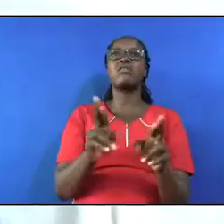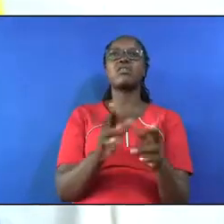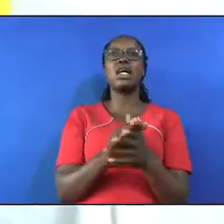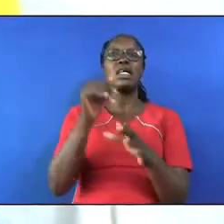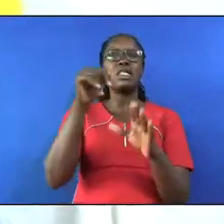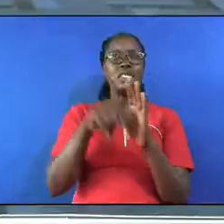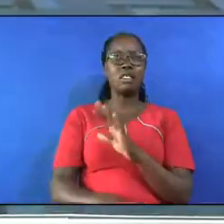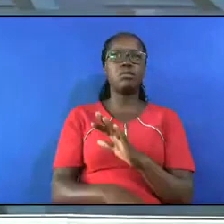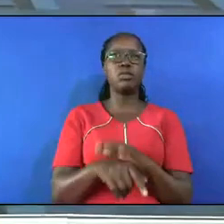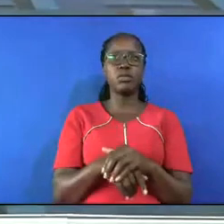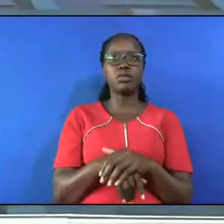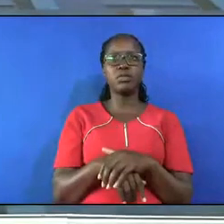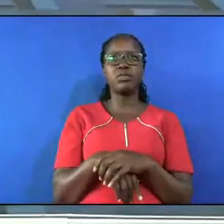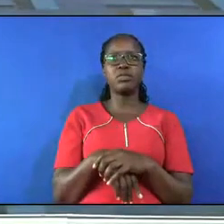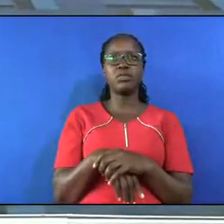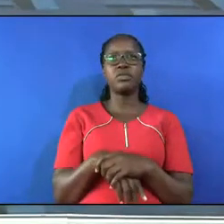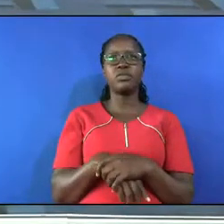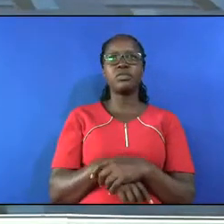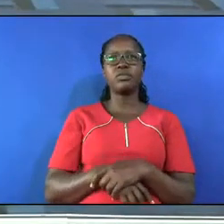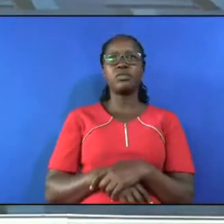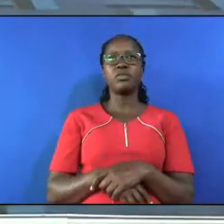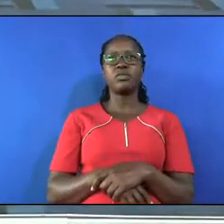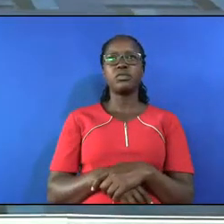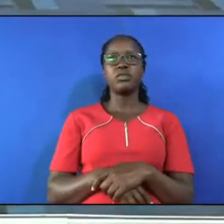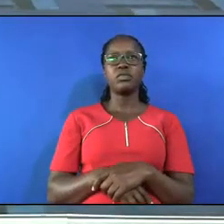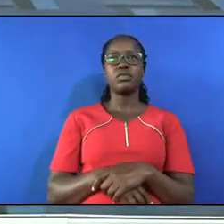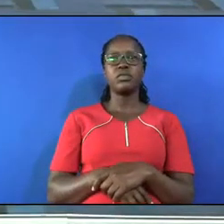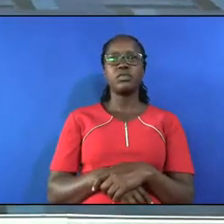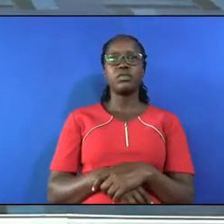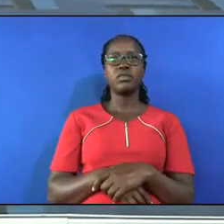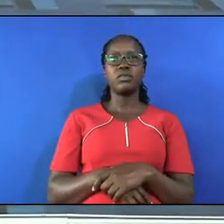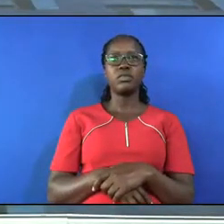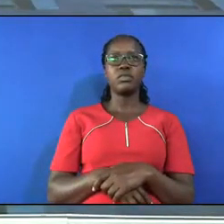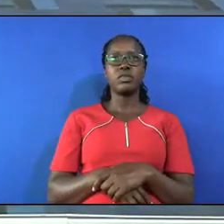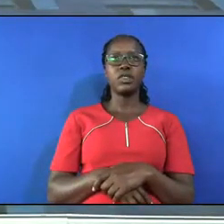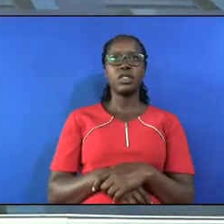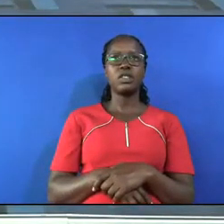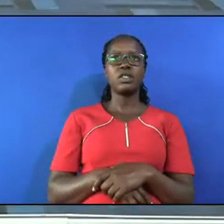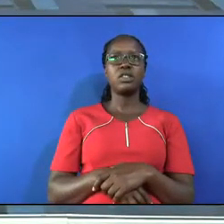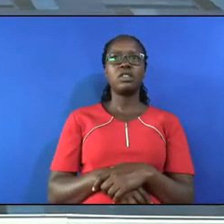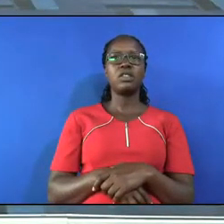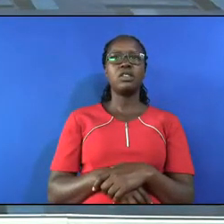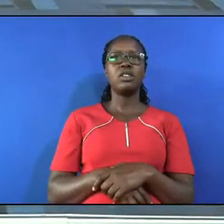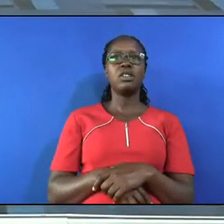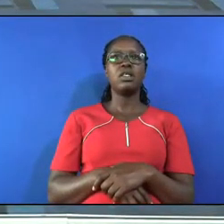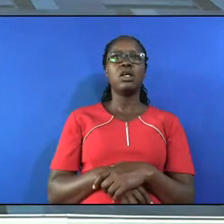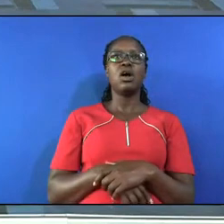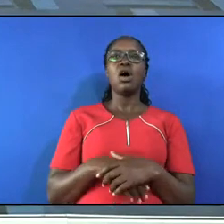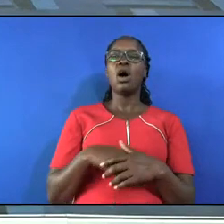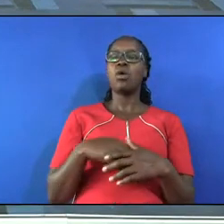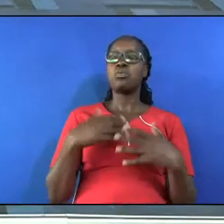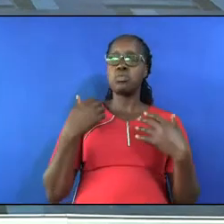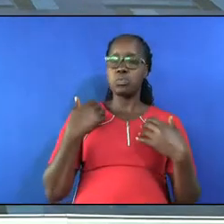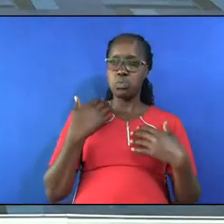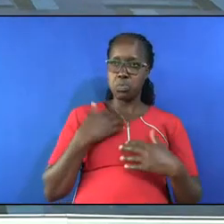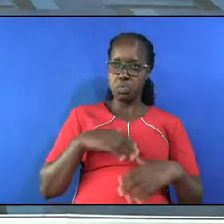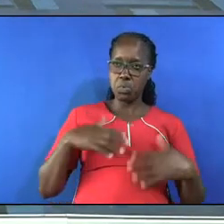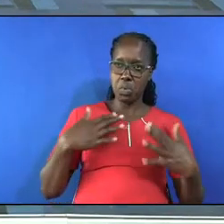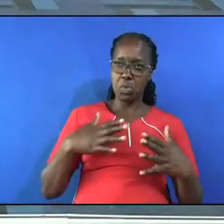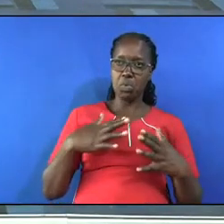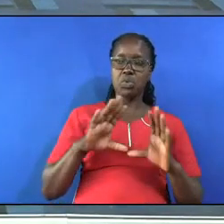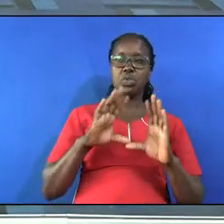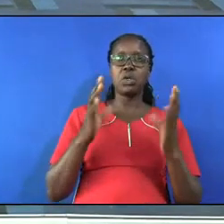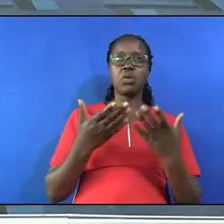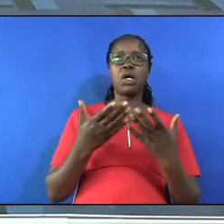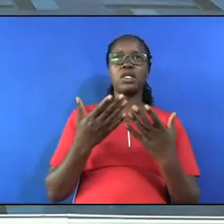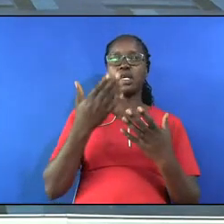sea. Mm-hmm. Thank you so much. And let me just read verse 7. It says, woe to the world because of the things that cause